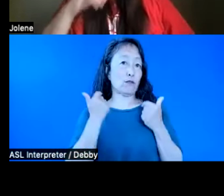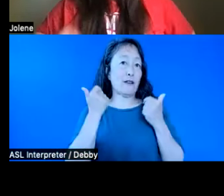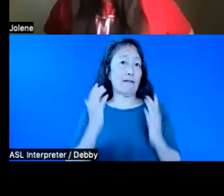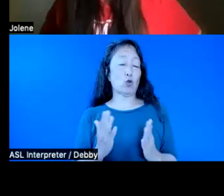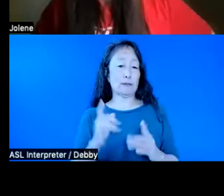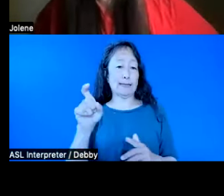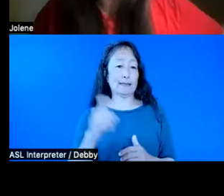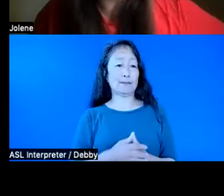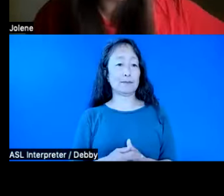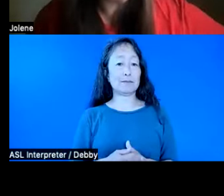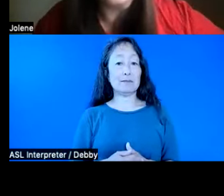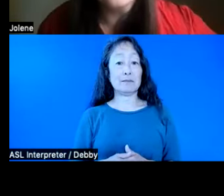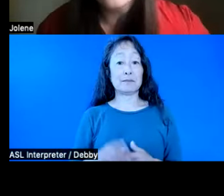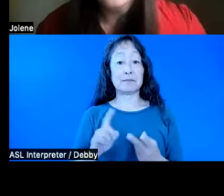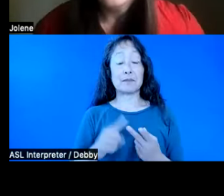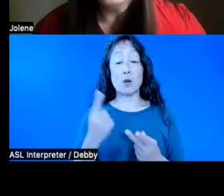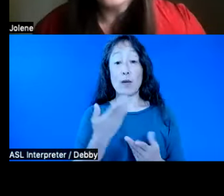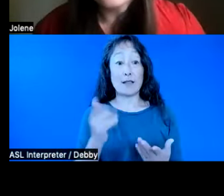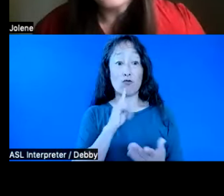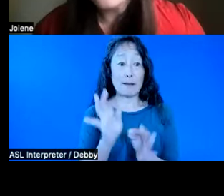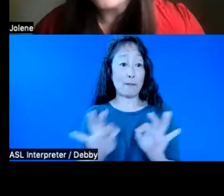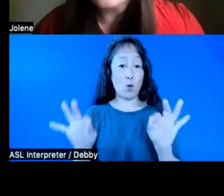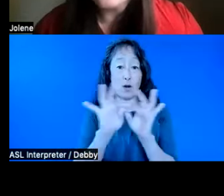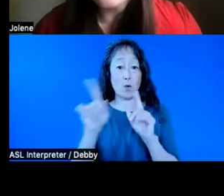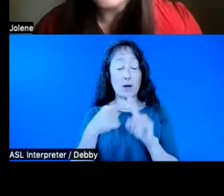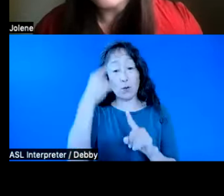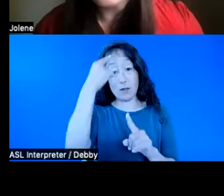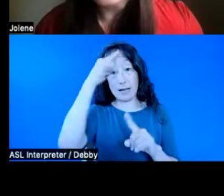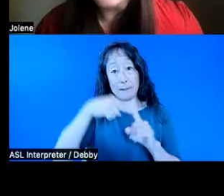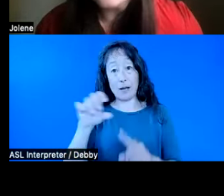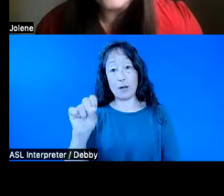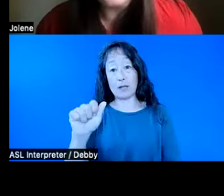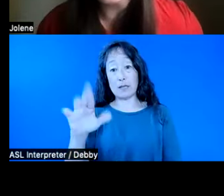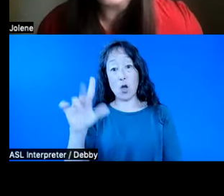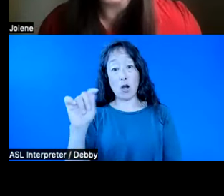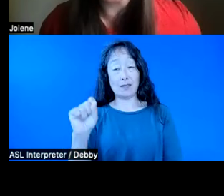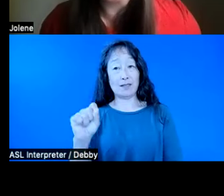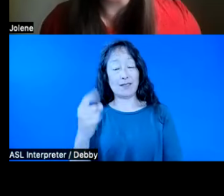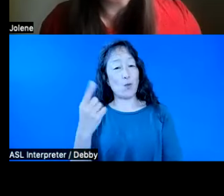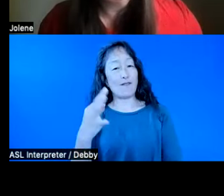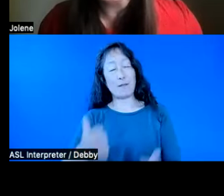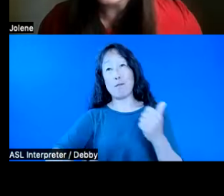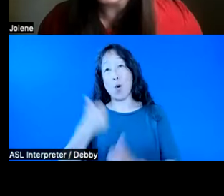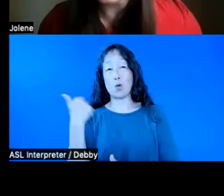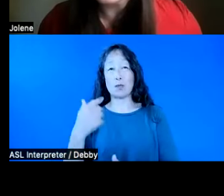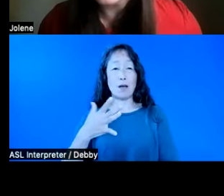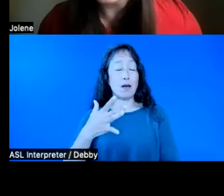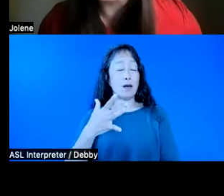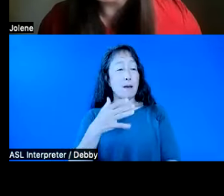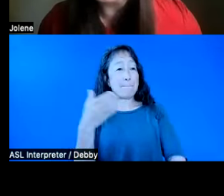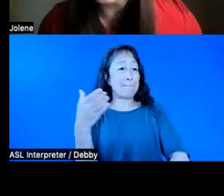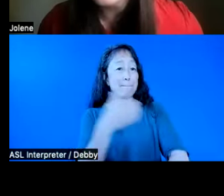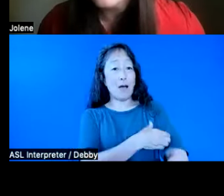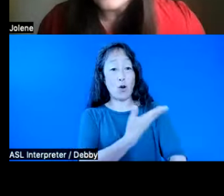so one of the things I think is just really important when you're thinking about SARTs, and one of the most beautiful and most powerful things is that understanding